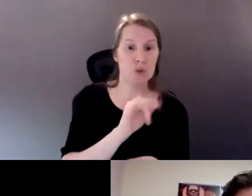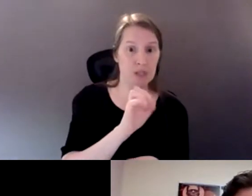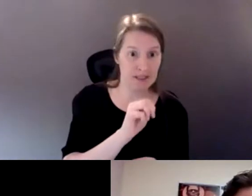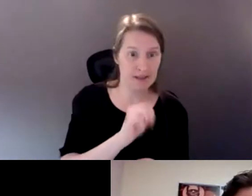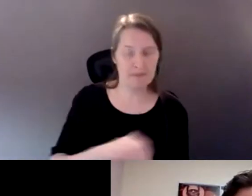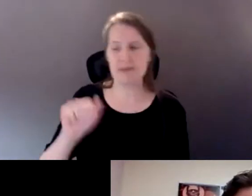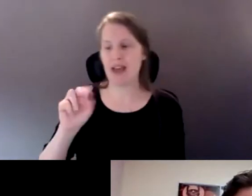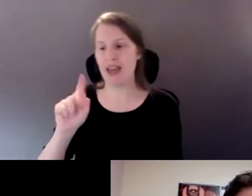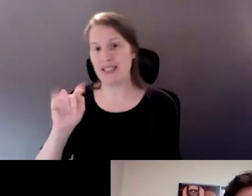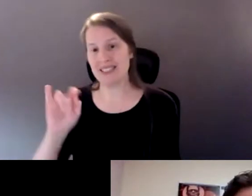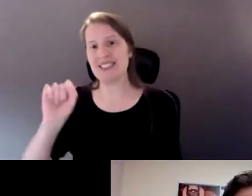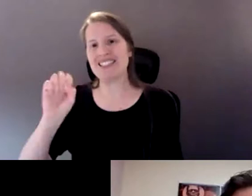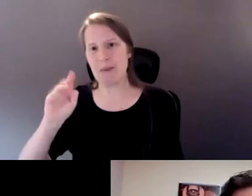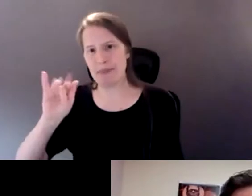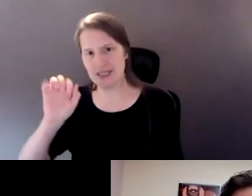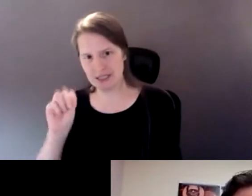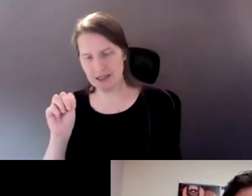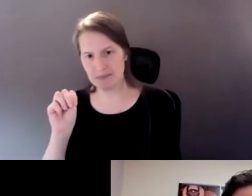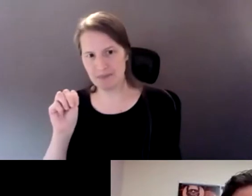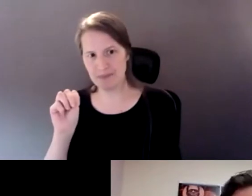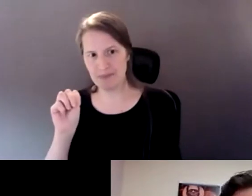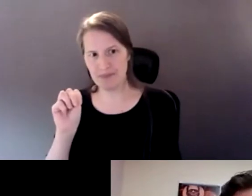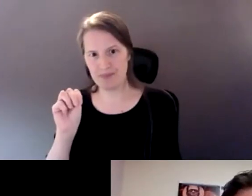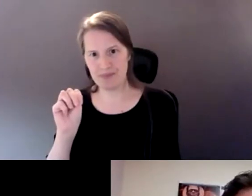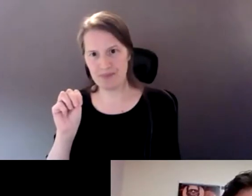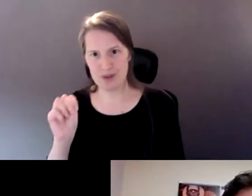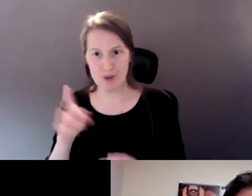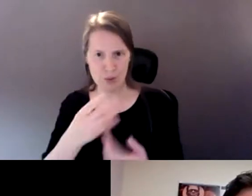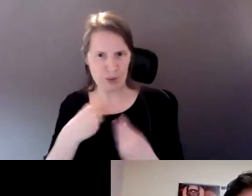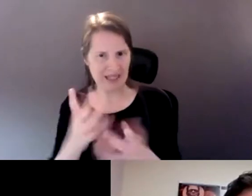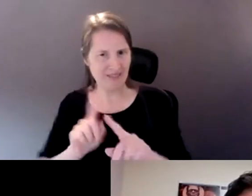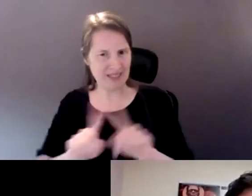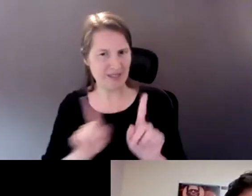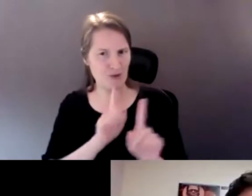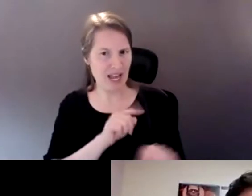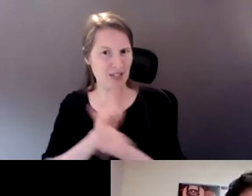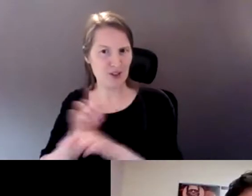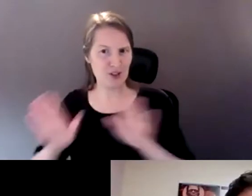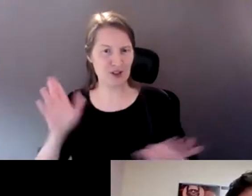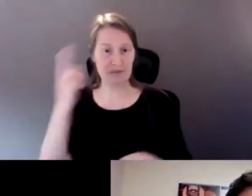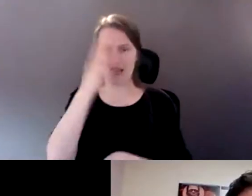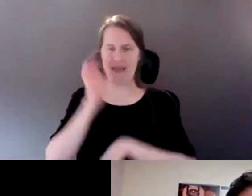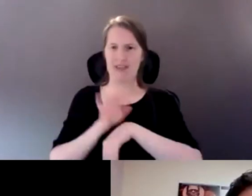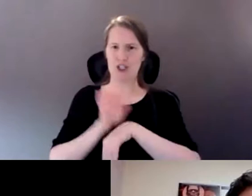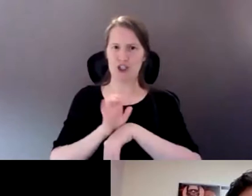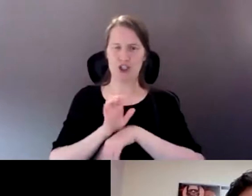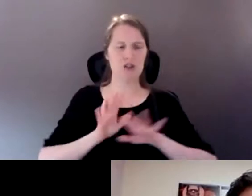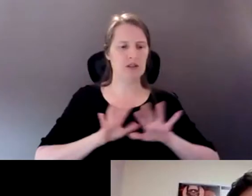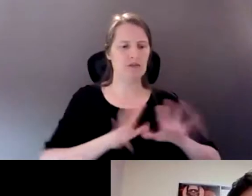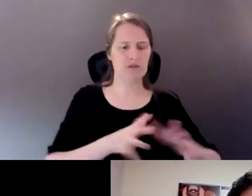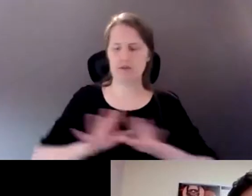in anti-Semitism, the answer would be different for each of those in assessing the role of the Catholic